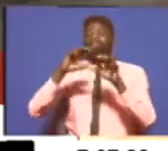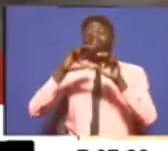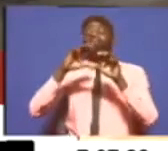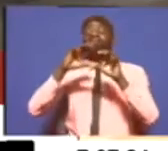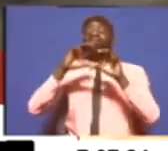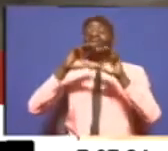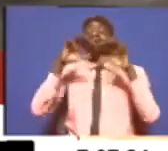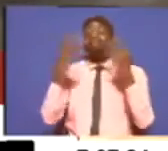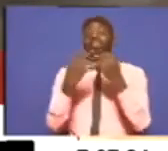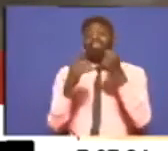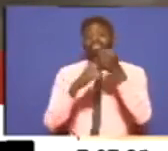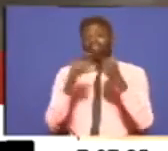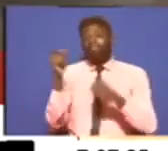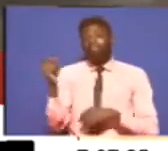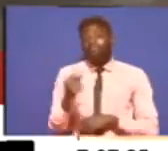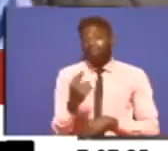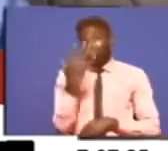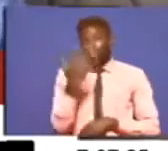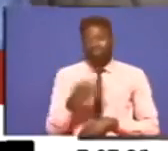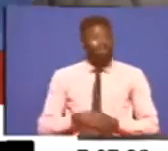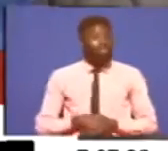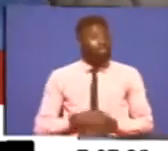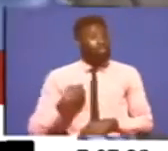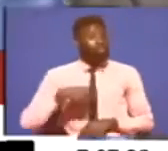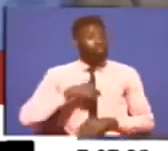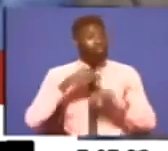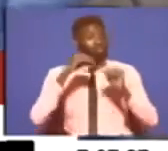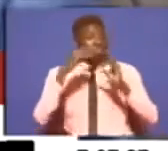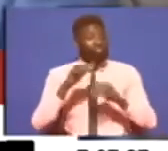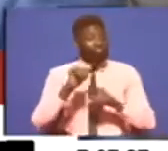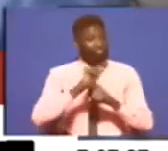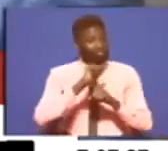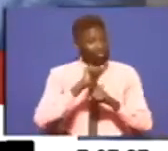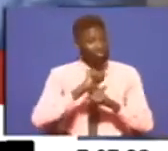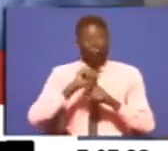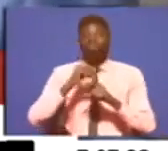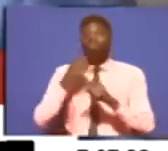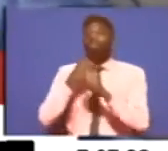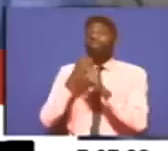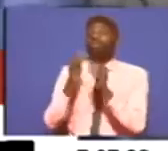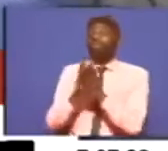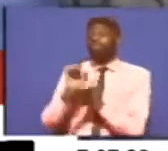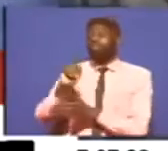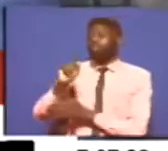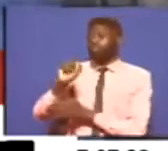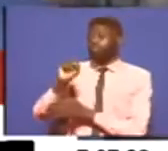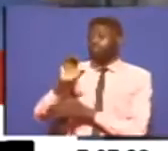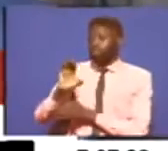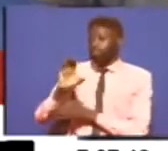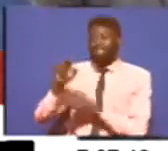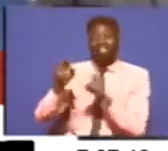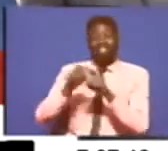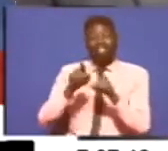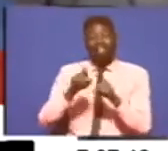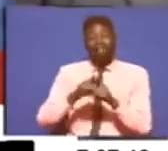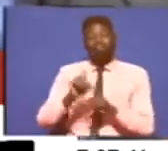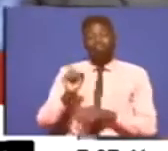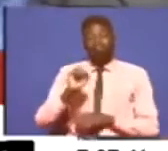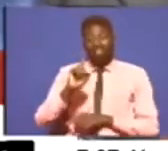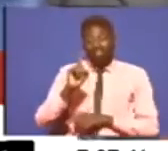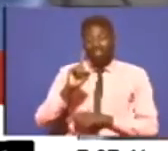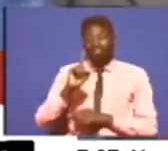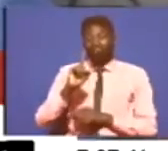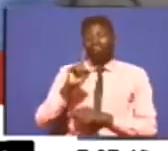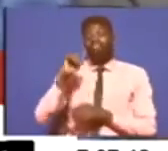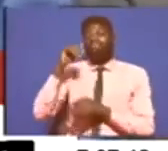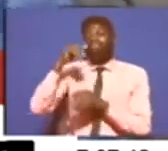the process of training teachers, working together with the Teacher Service Commission and the Ministry of Interior and Coordination of National Government,